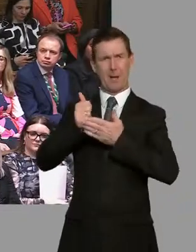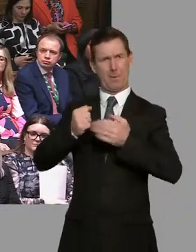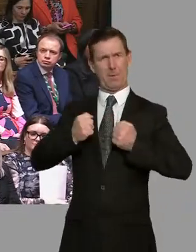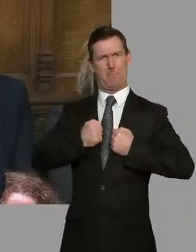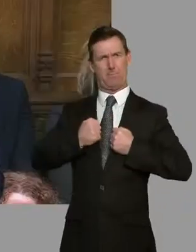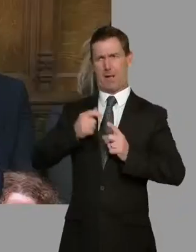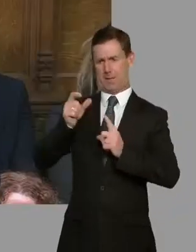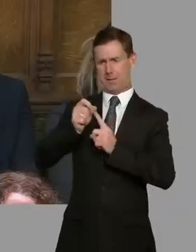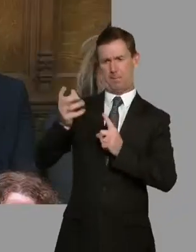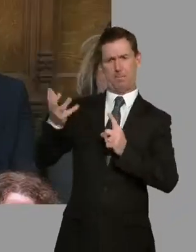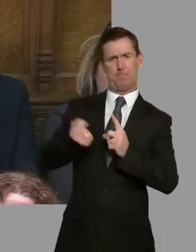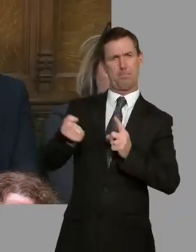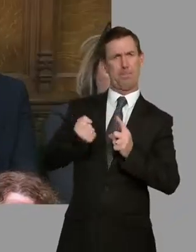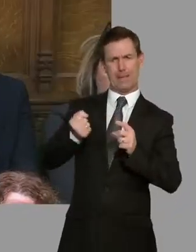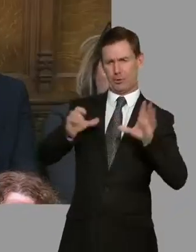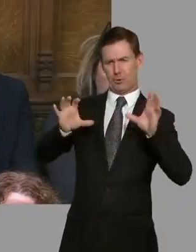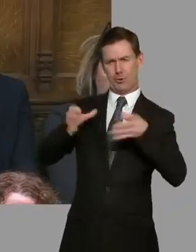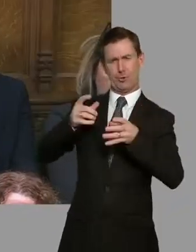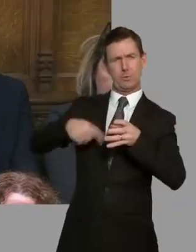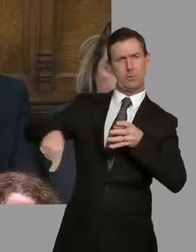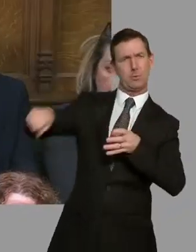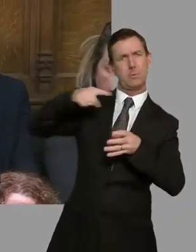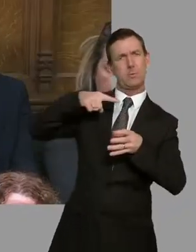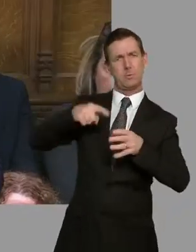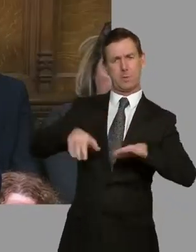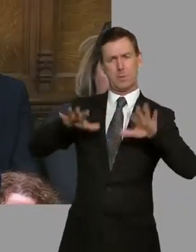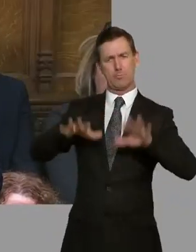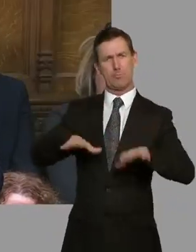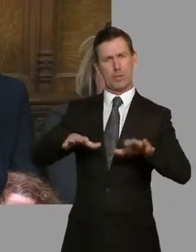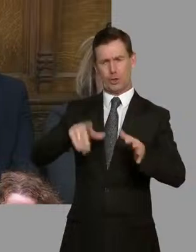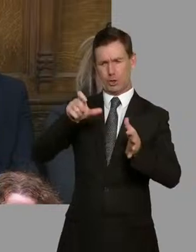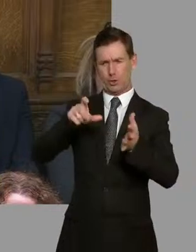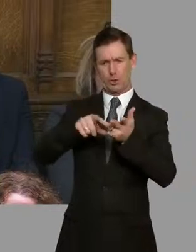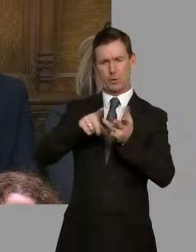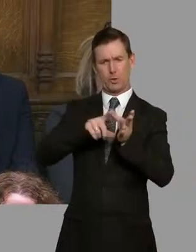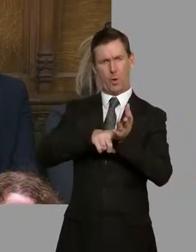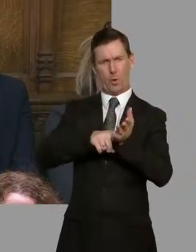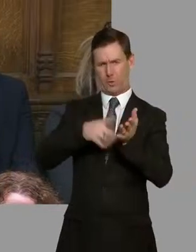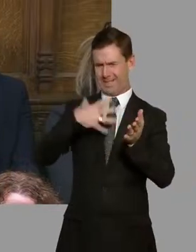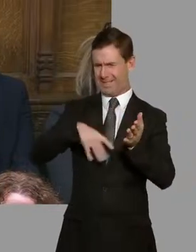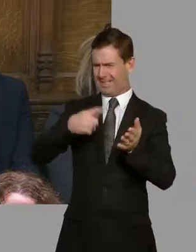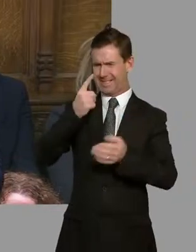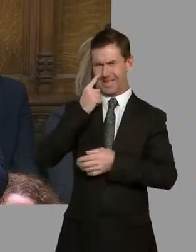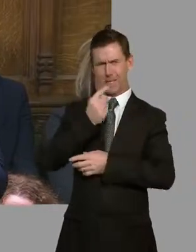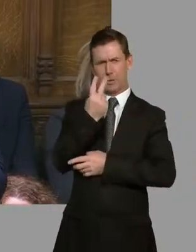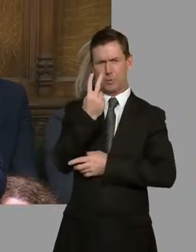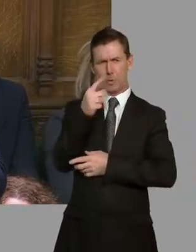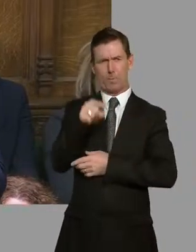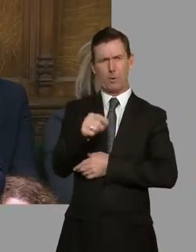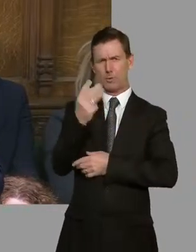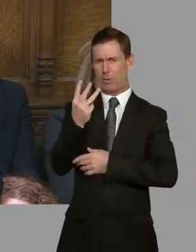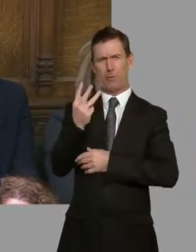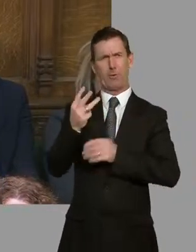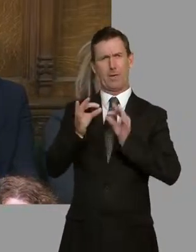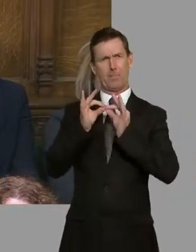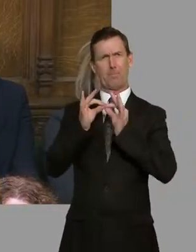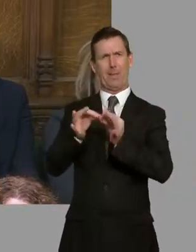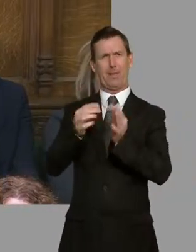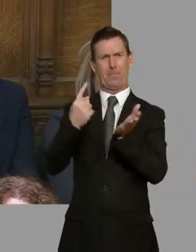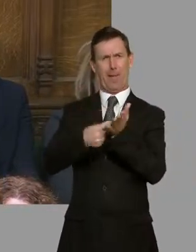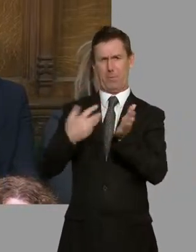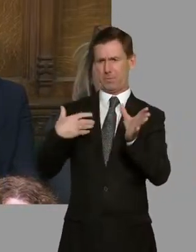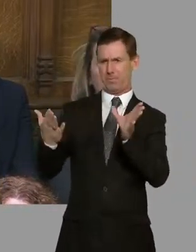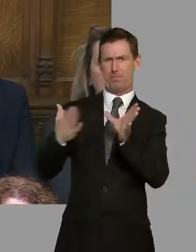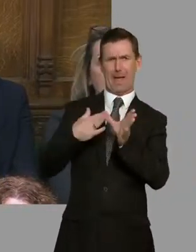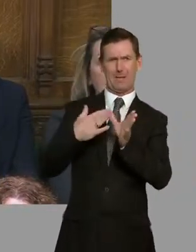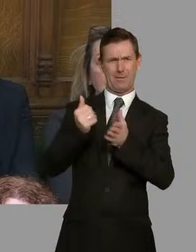Superannuation Scheme are keen to see their £2.3 billion investment reserve returned to them, which could boost coalfield communities like mine in Cannock Chase. Will the Prime